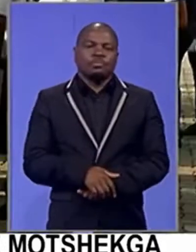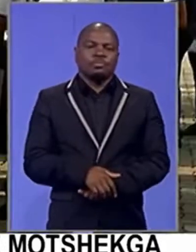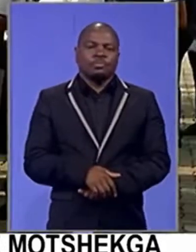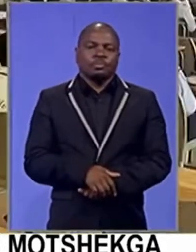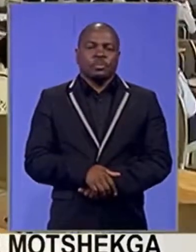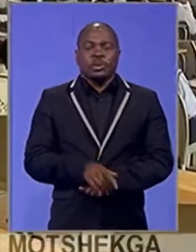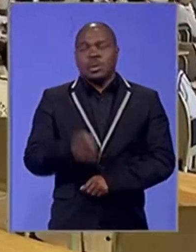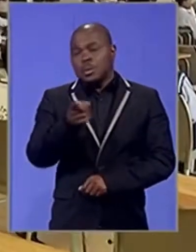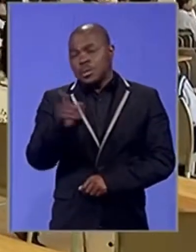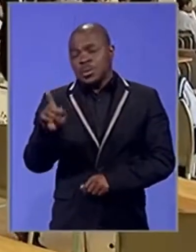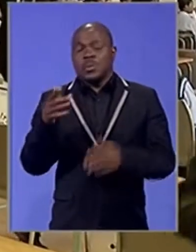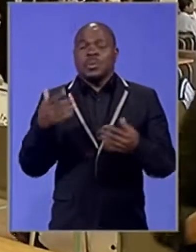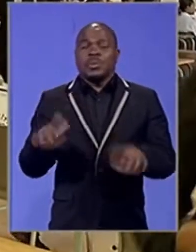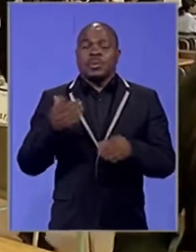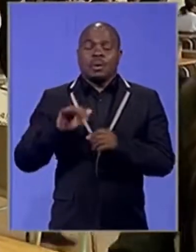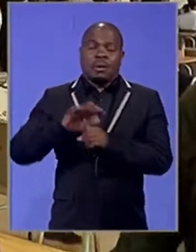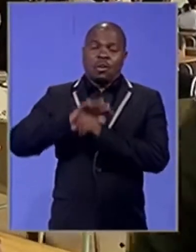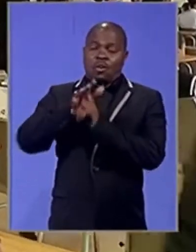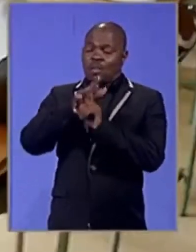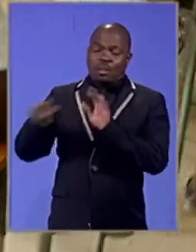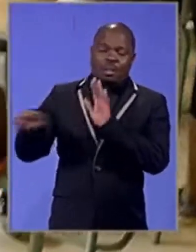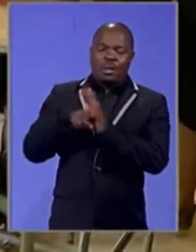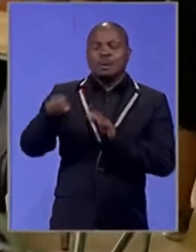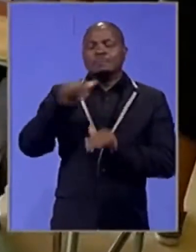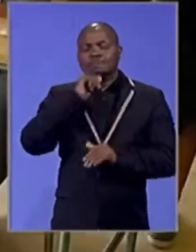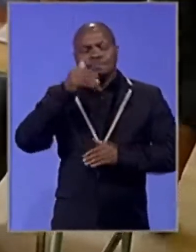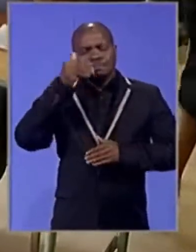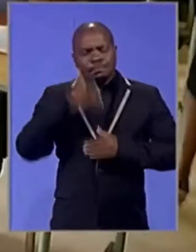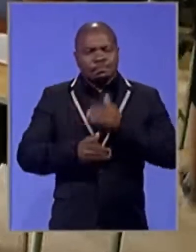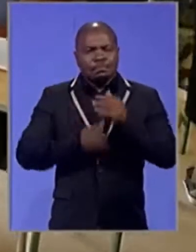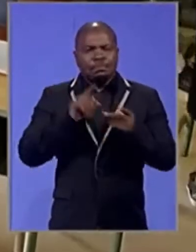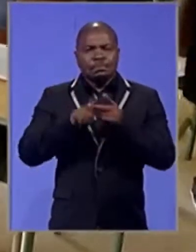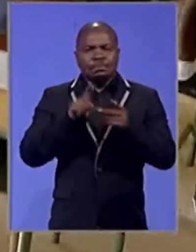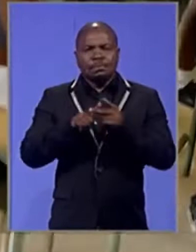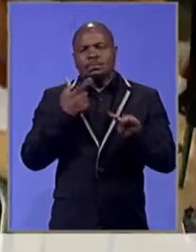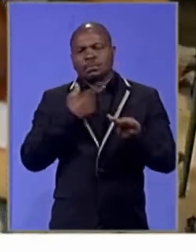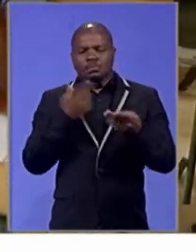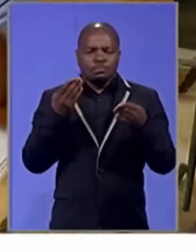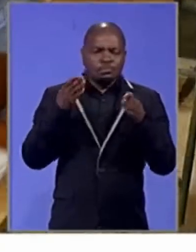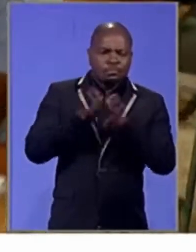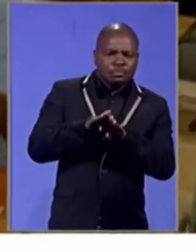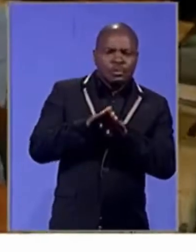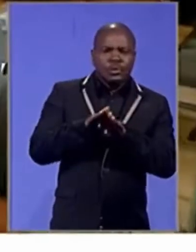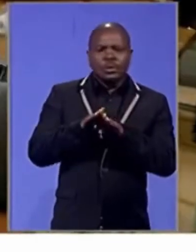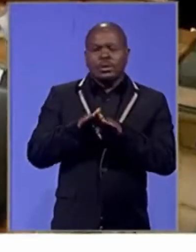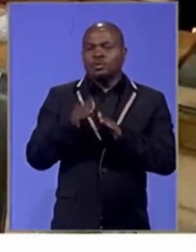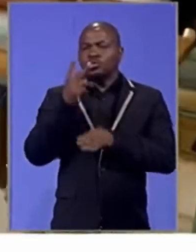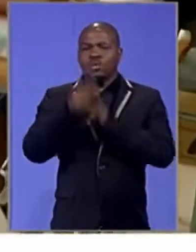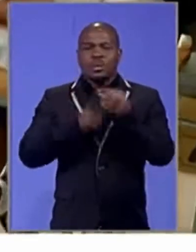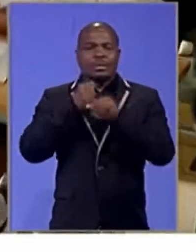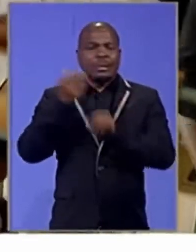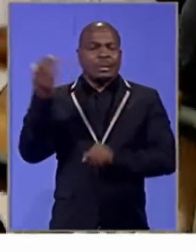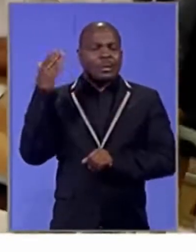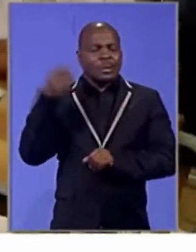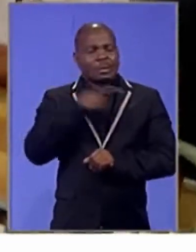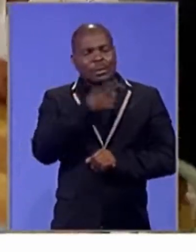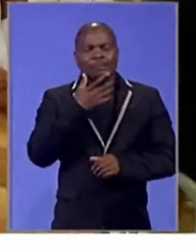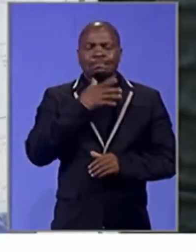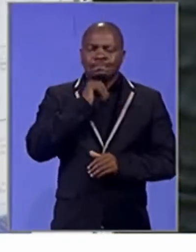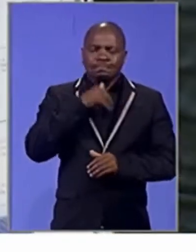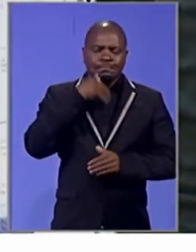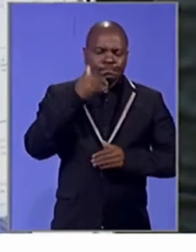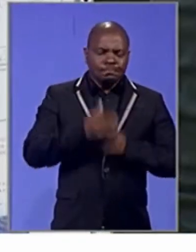ba kgonne go efoga le roborobo la COVID-19 le melawana ya taolo ya metsamao ya batho mo dingwageng di le 2 tse di